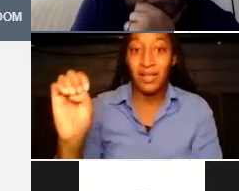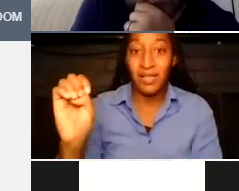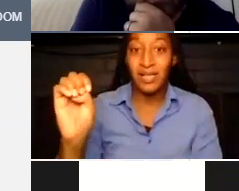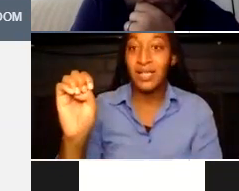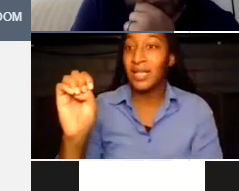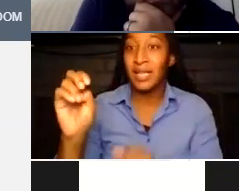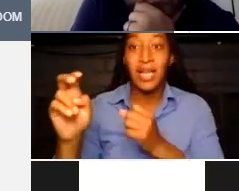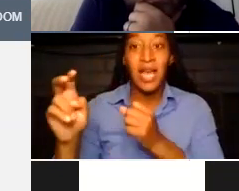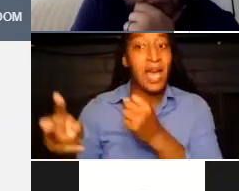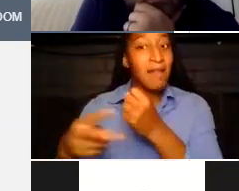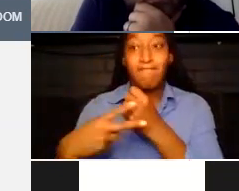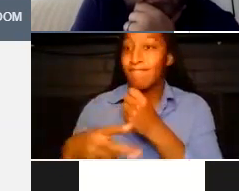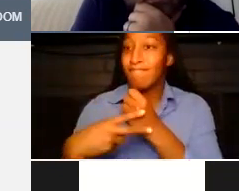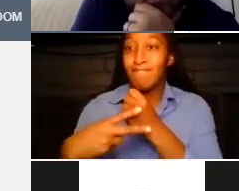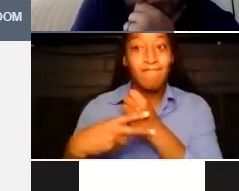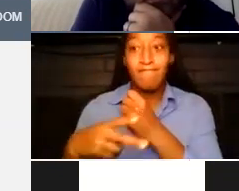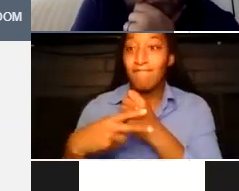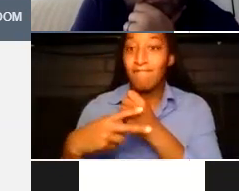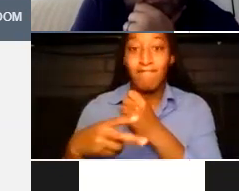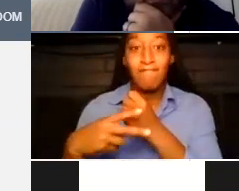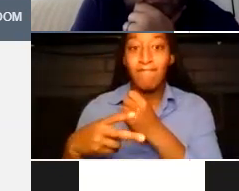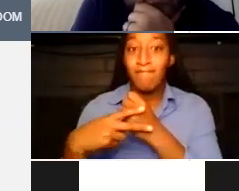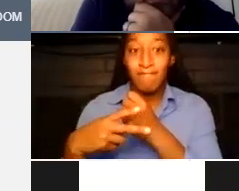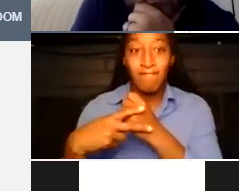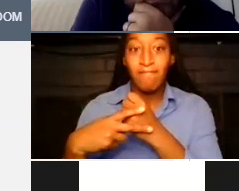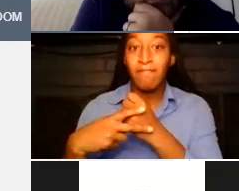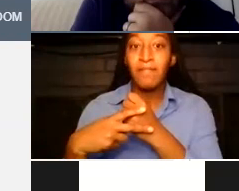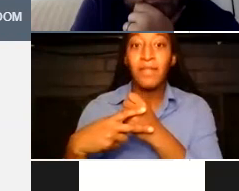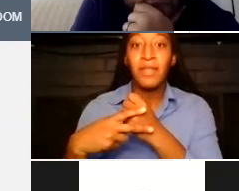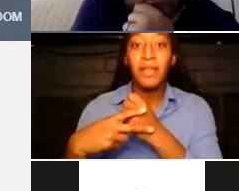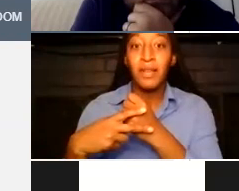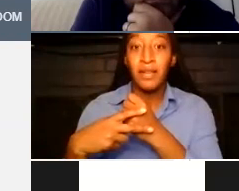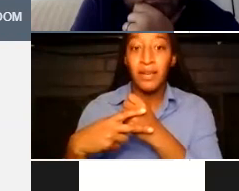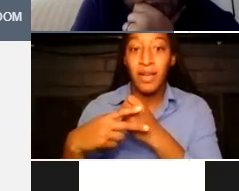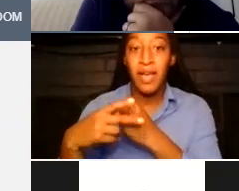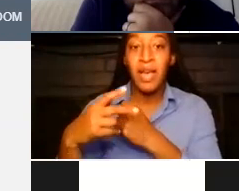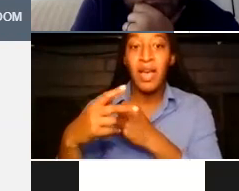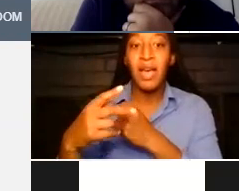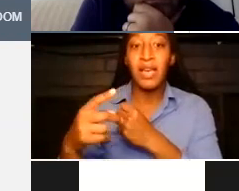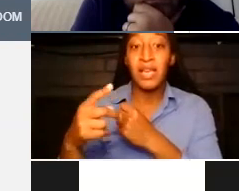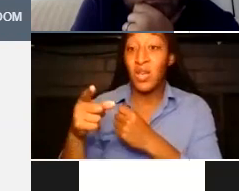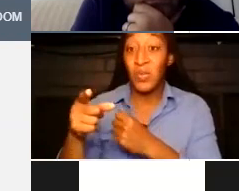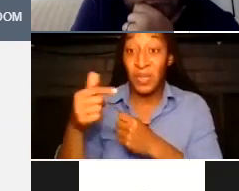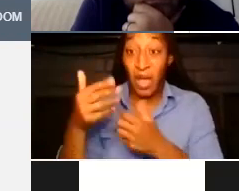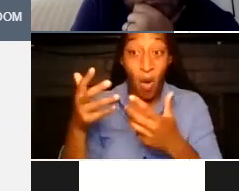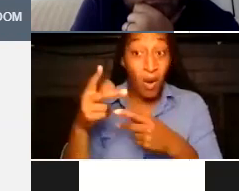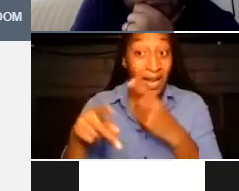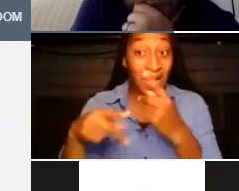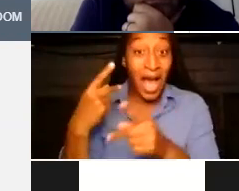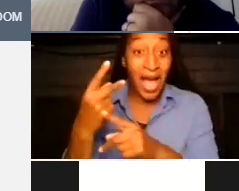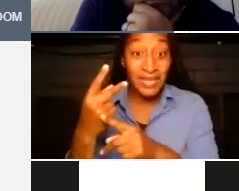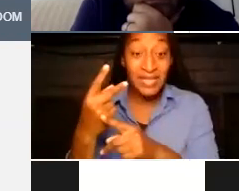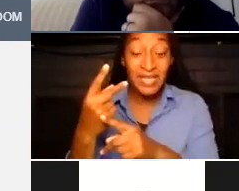Kinetic energy is not conserved. And for the types of inelastic collisions that we want to analyze,